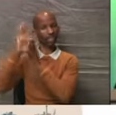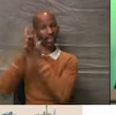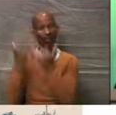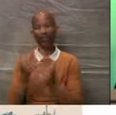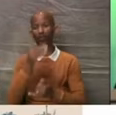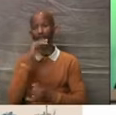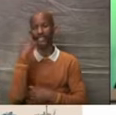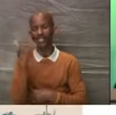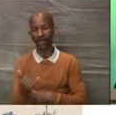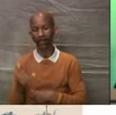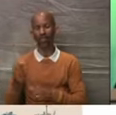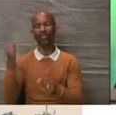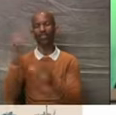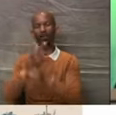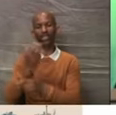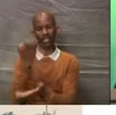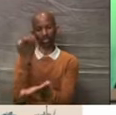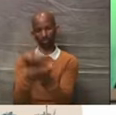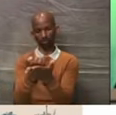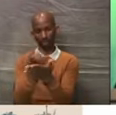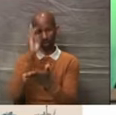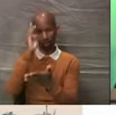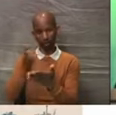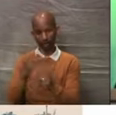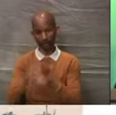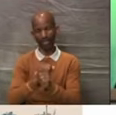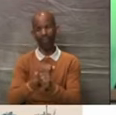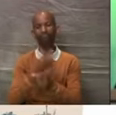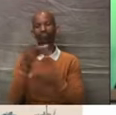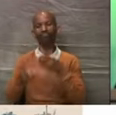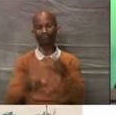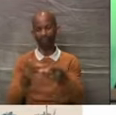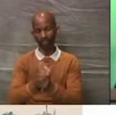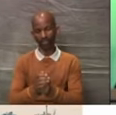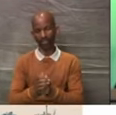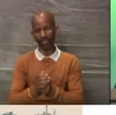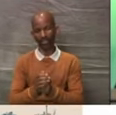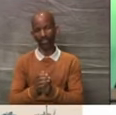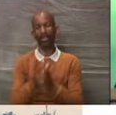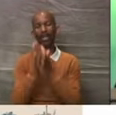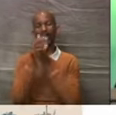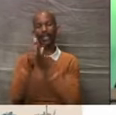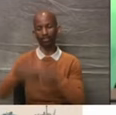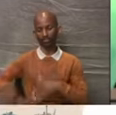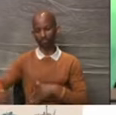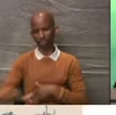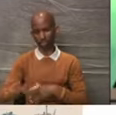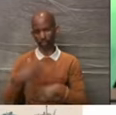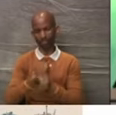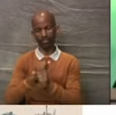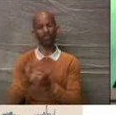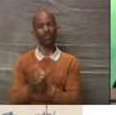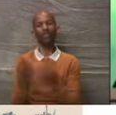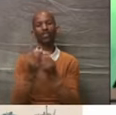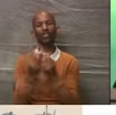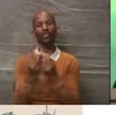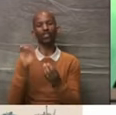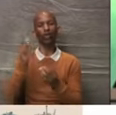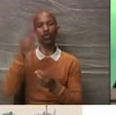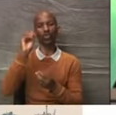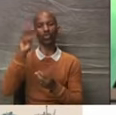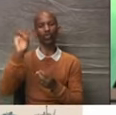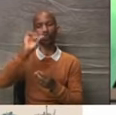result, the Gauteng economy will solidify and maintain its leading position in the manufacturing and